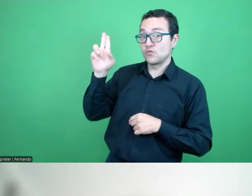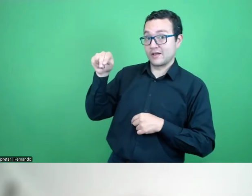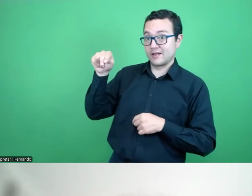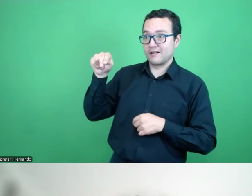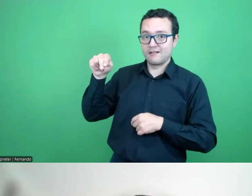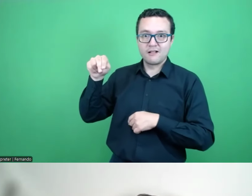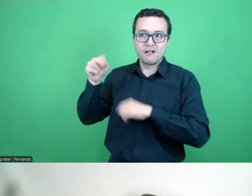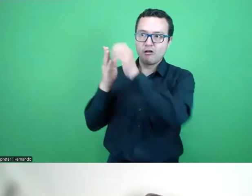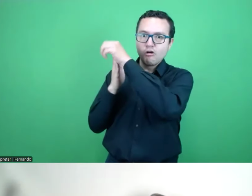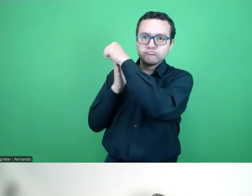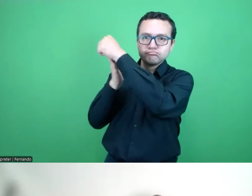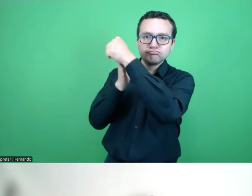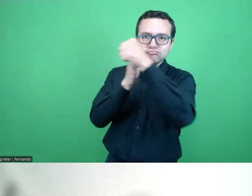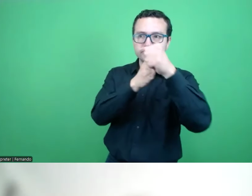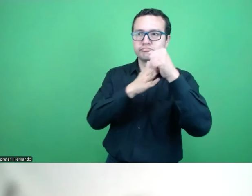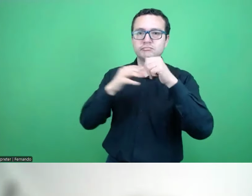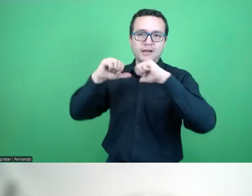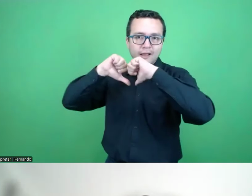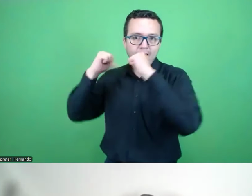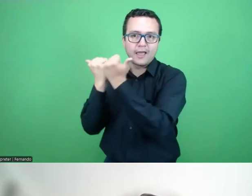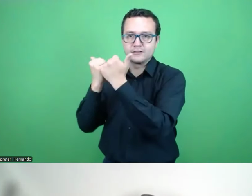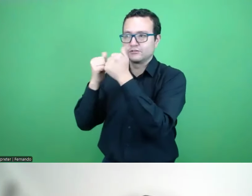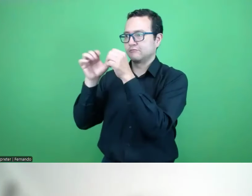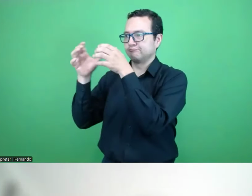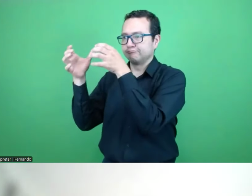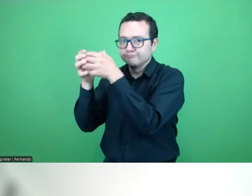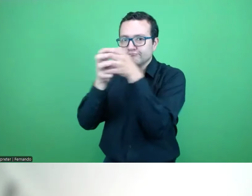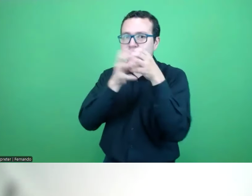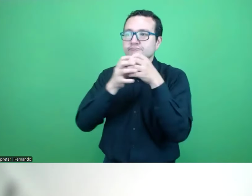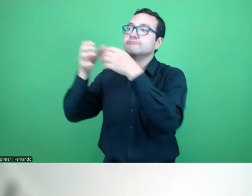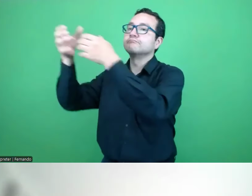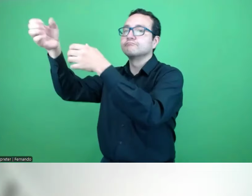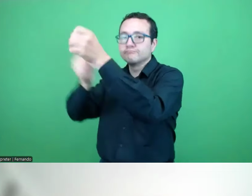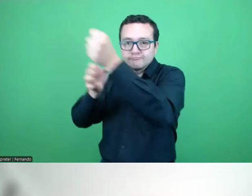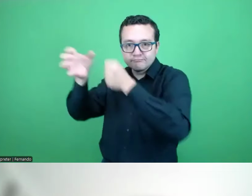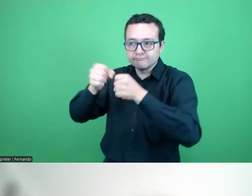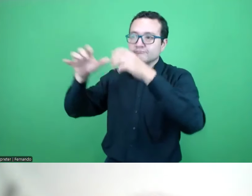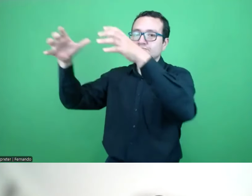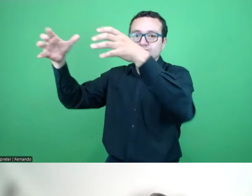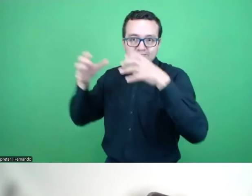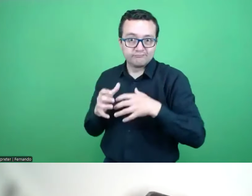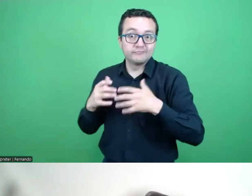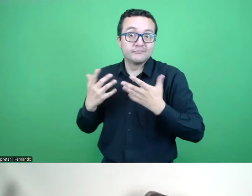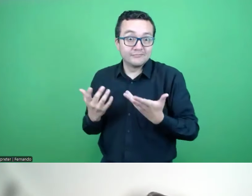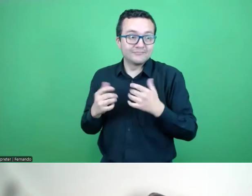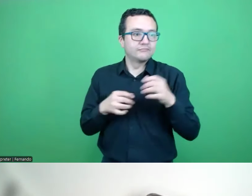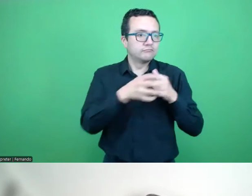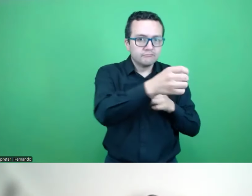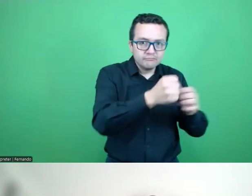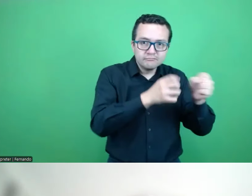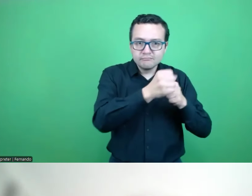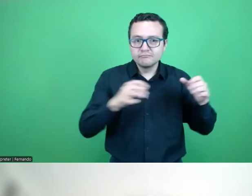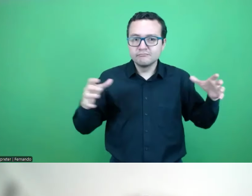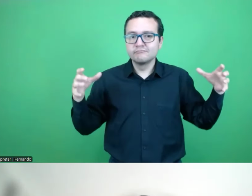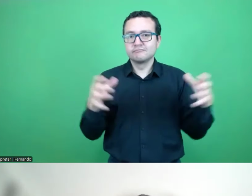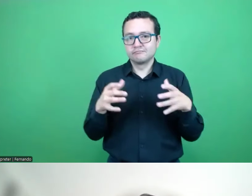want the GDS to be preceded by a civil society day where civil society can come together and